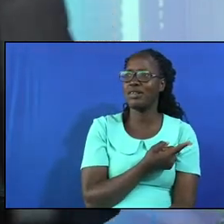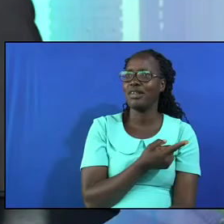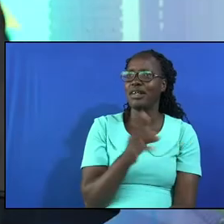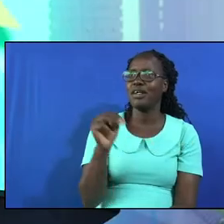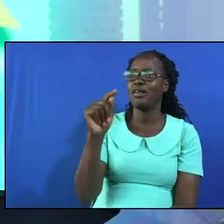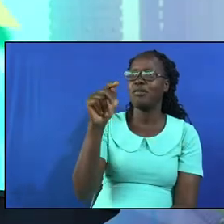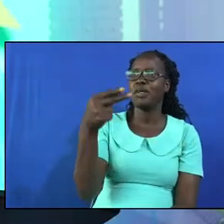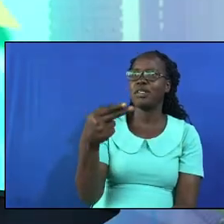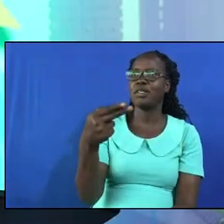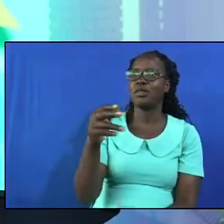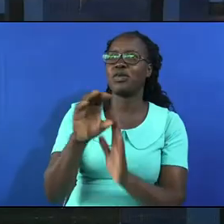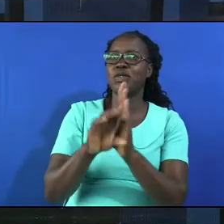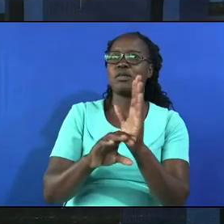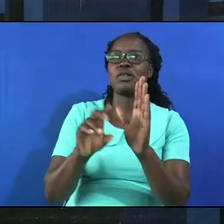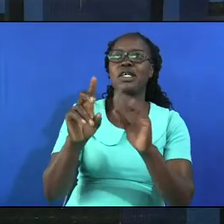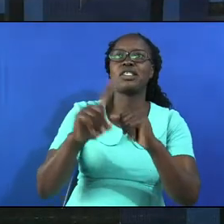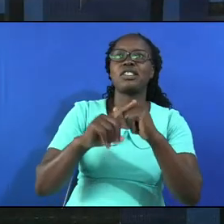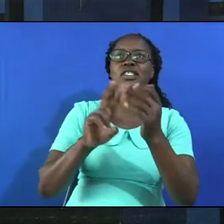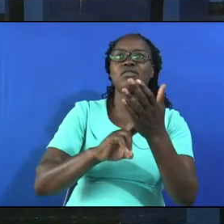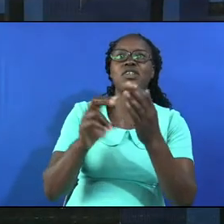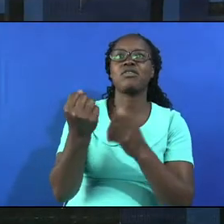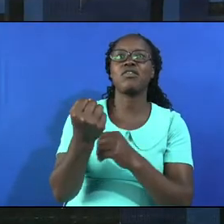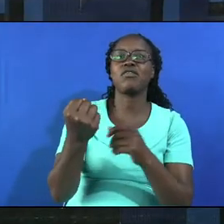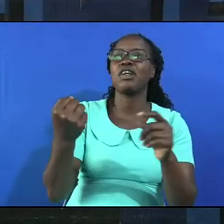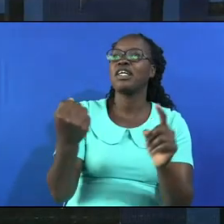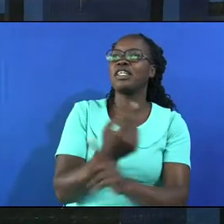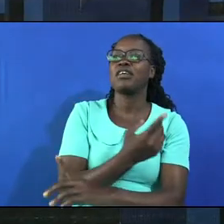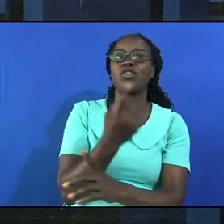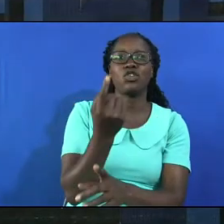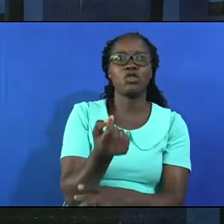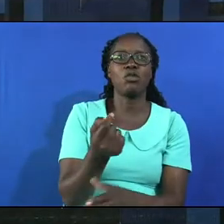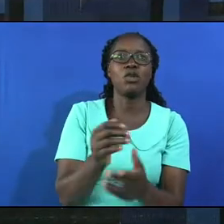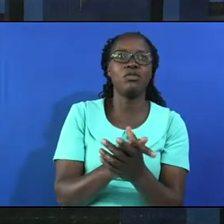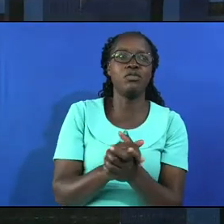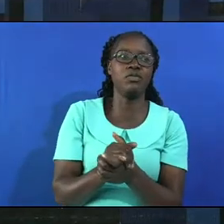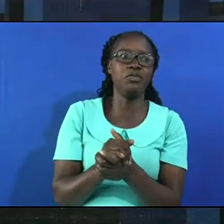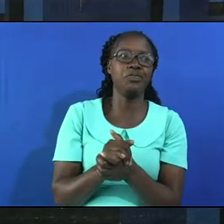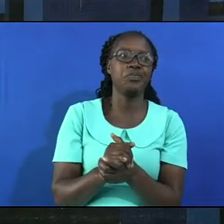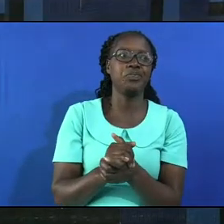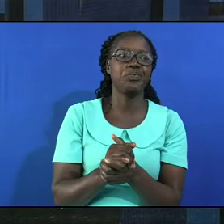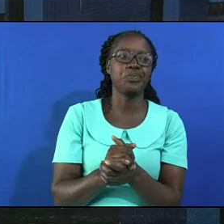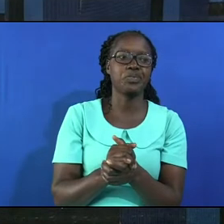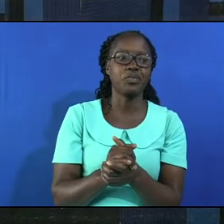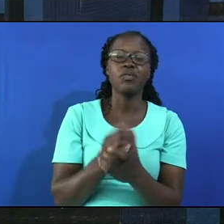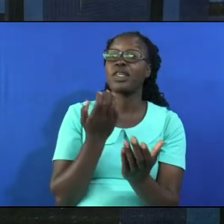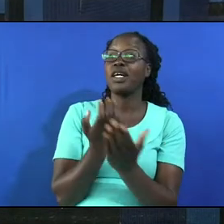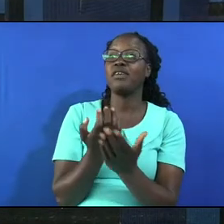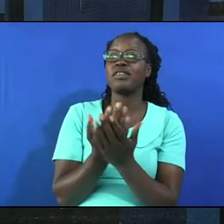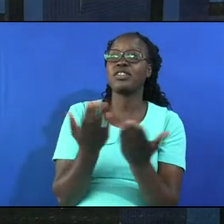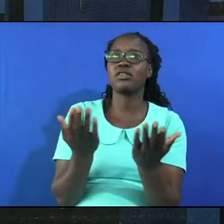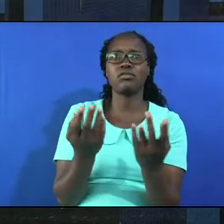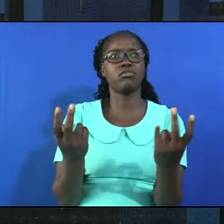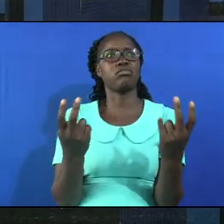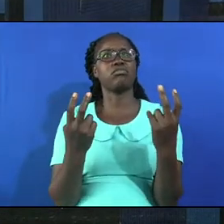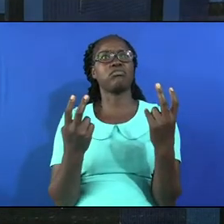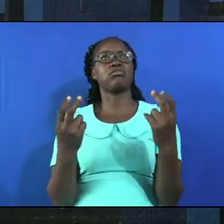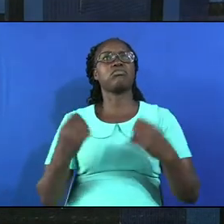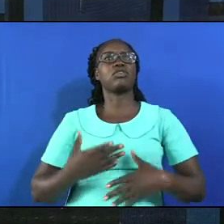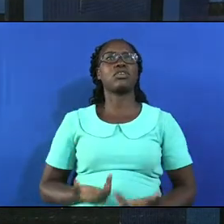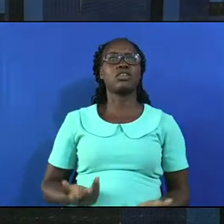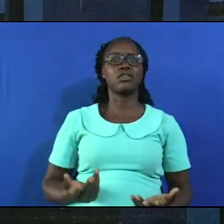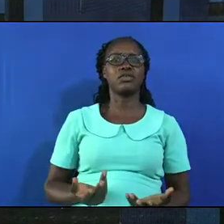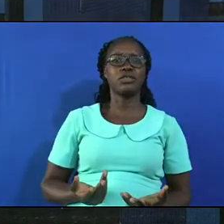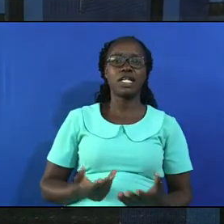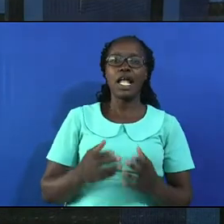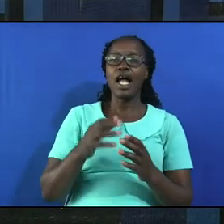Matthew chapter 6 verse 5. This is a diversion. Matthew chapter 6 verse 5. Let's find the evidence so that you don't look at me the way you are looking at me. Are we